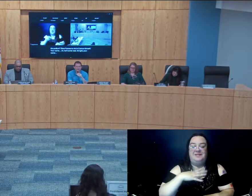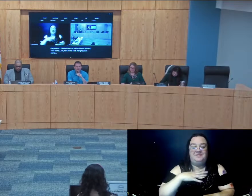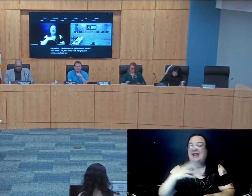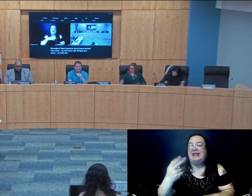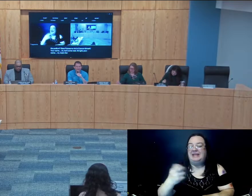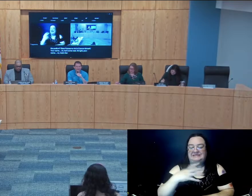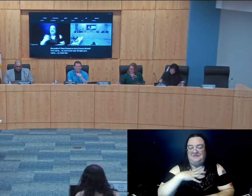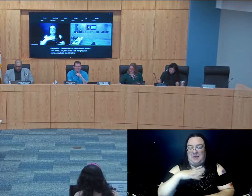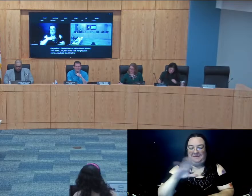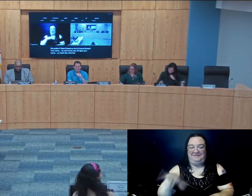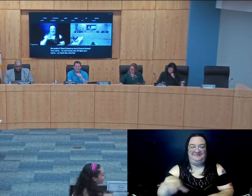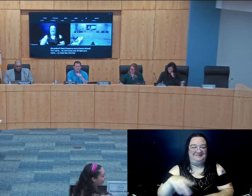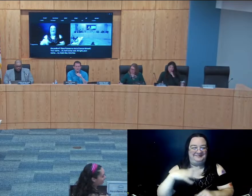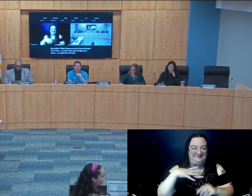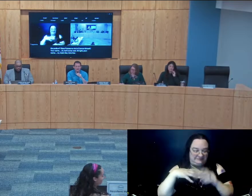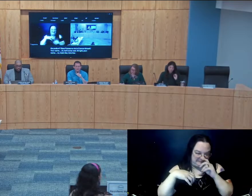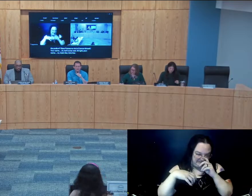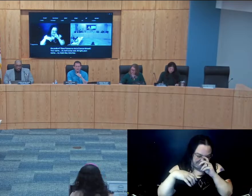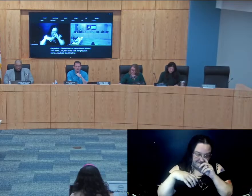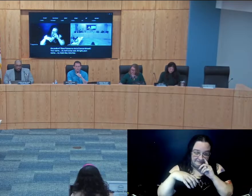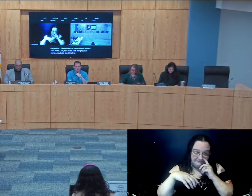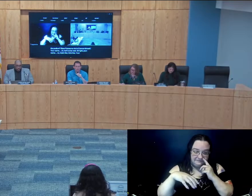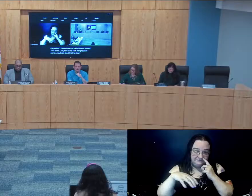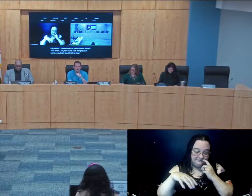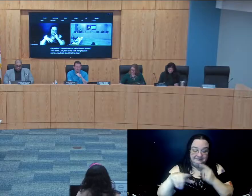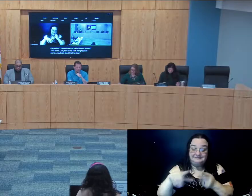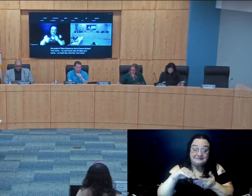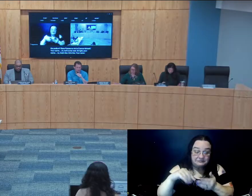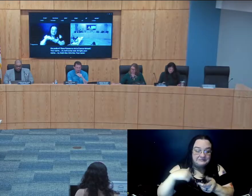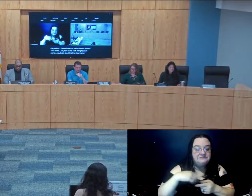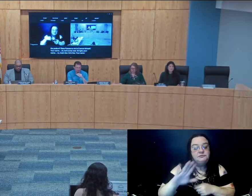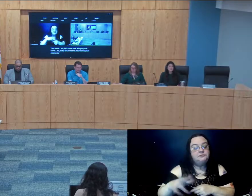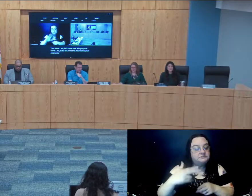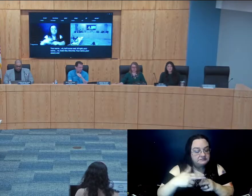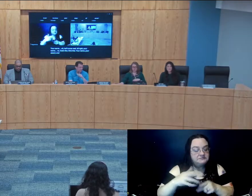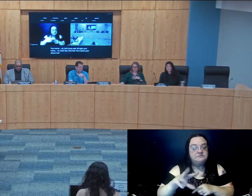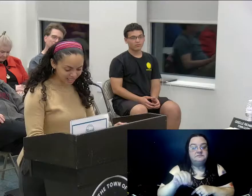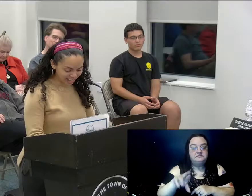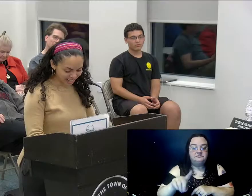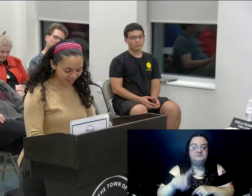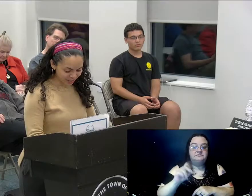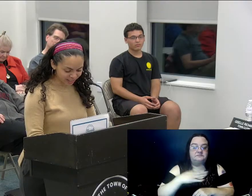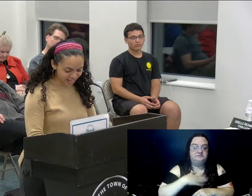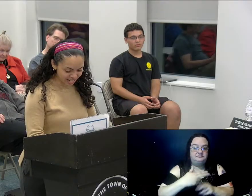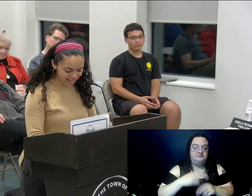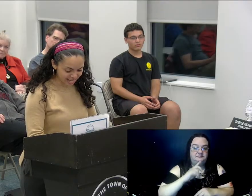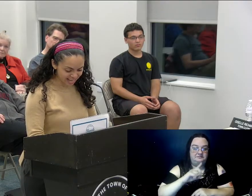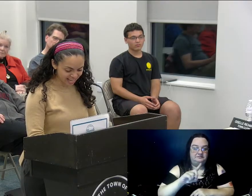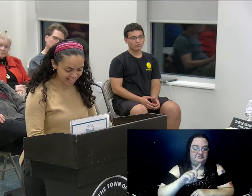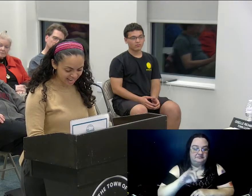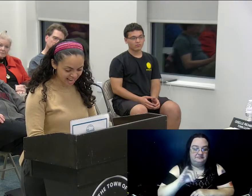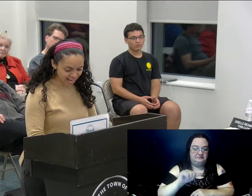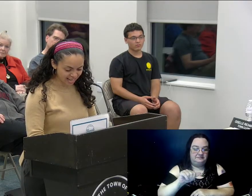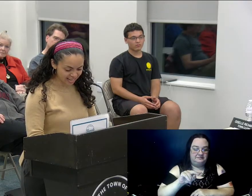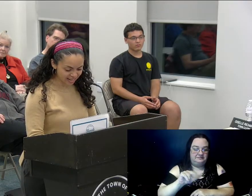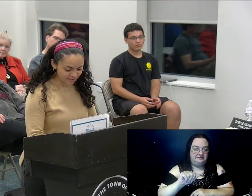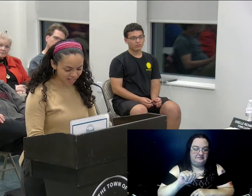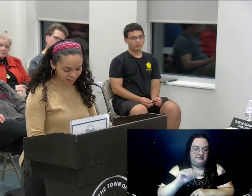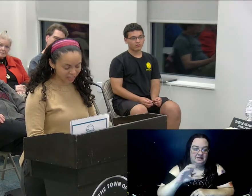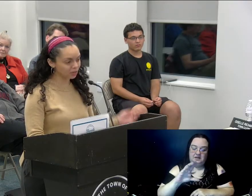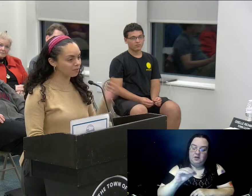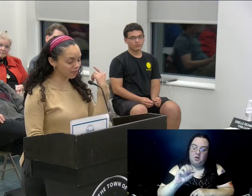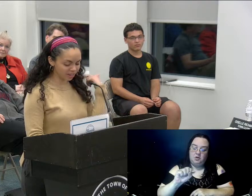fine. Your name, your ward, and you have 3 minutes. All right, so my name is Diana Costa, and